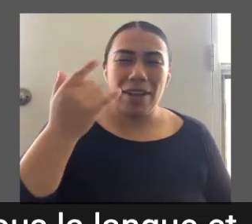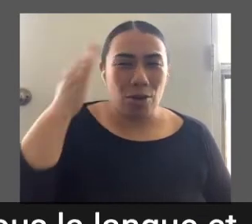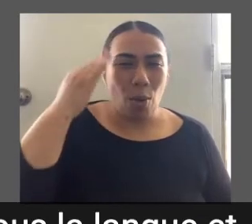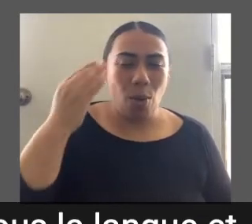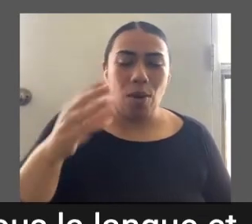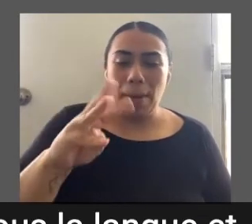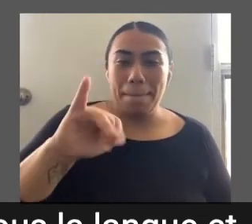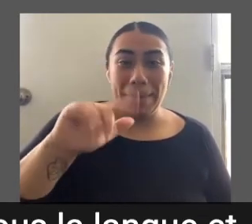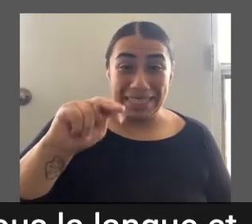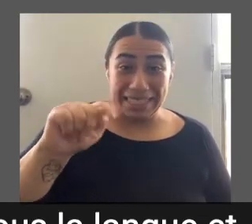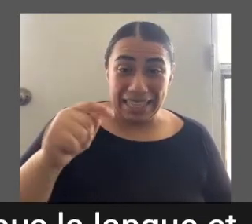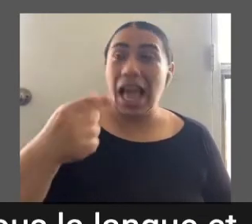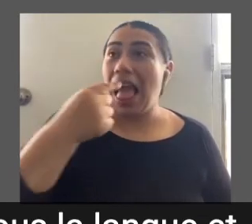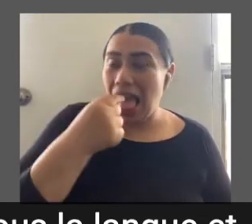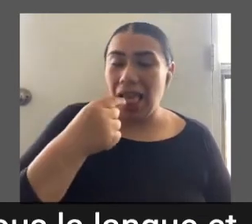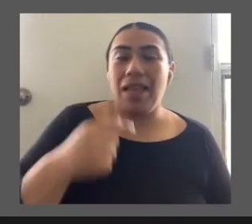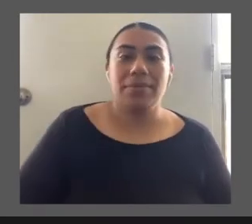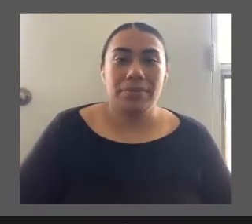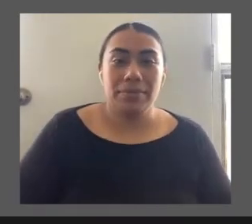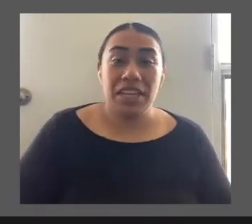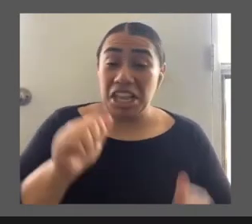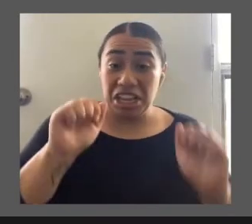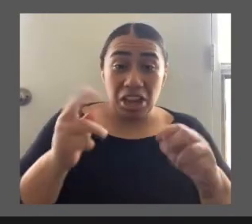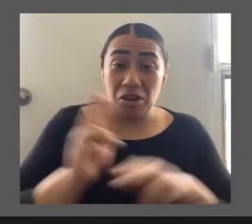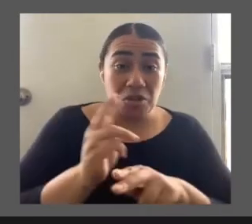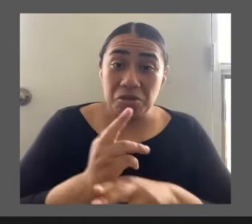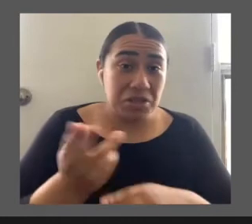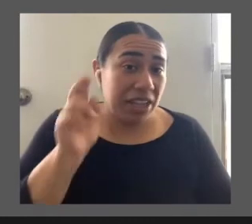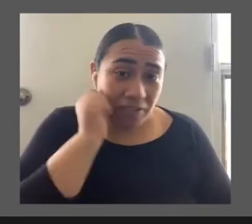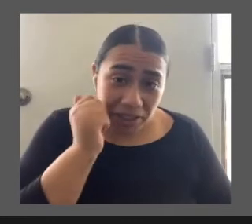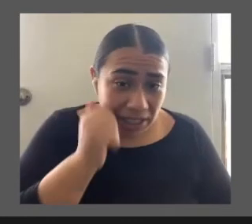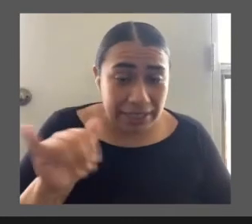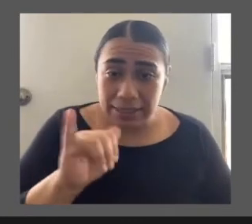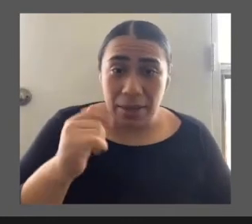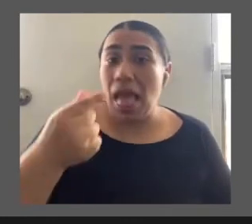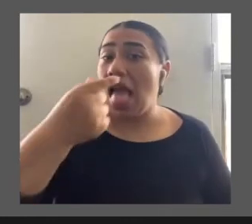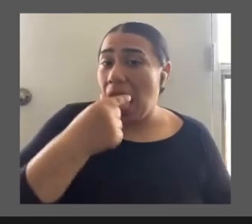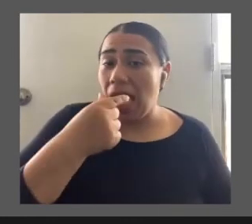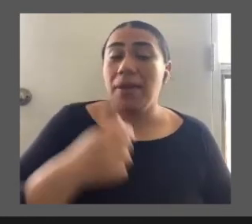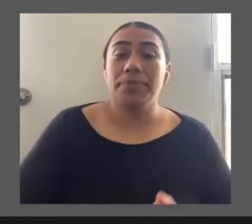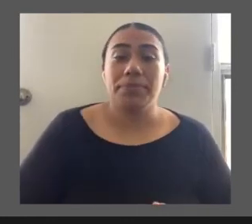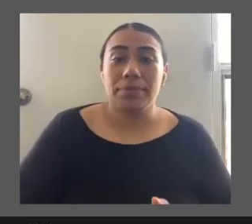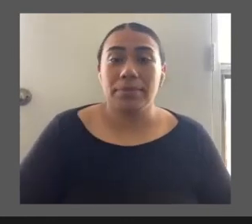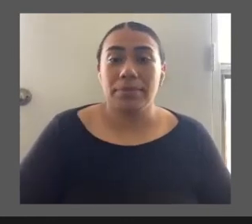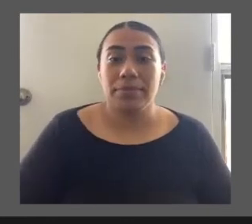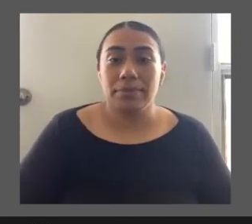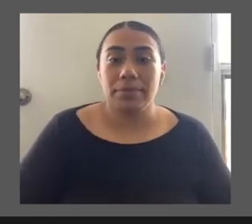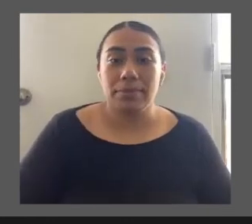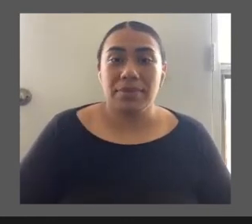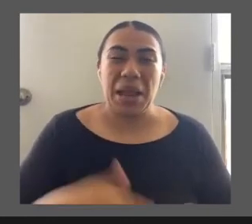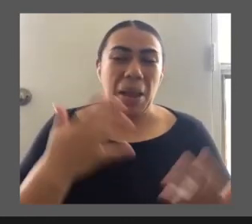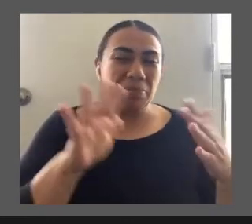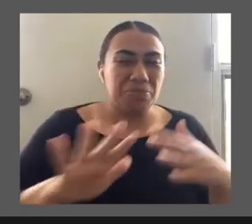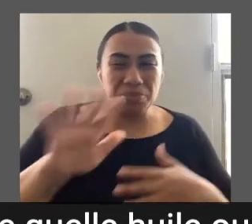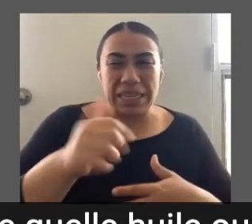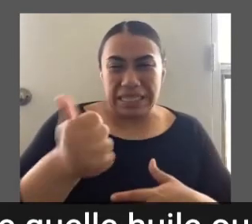are water soluble, dissolve under your tongue, and therefore are absorbed directly into the bloodstream. It takes about 10 to 20 minutes